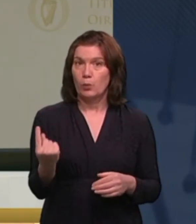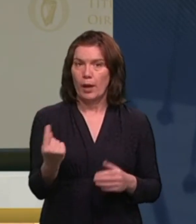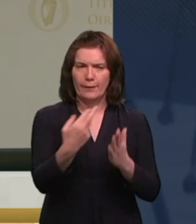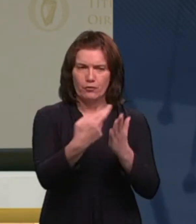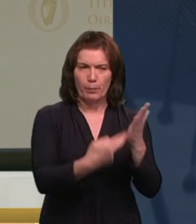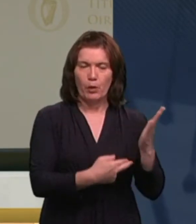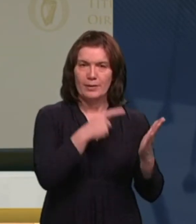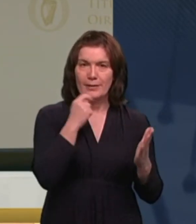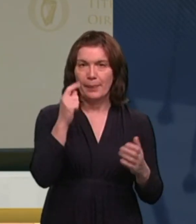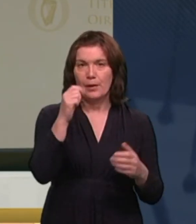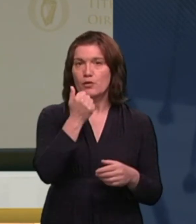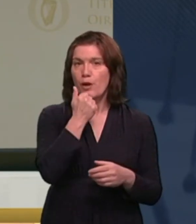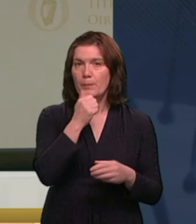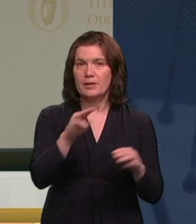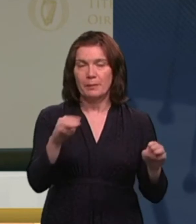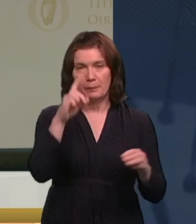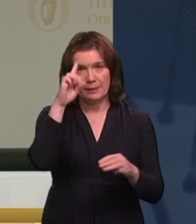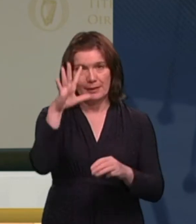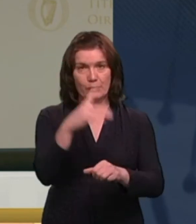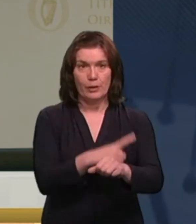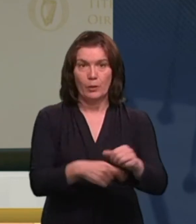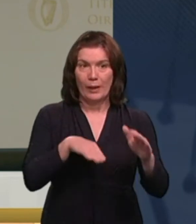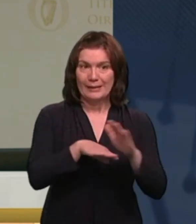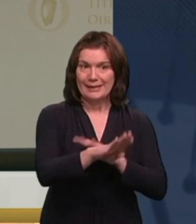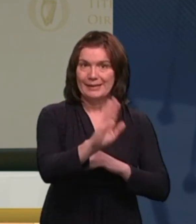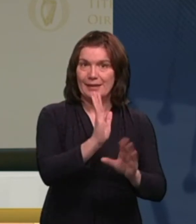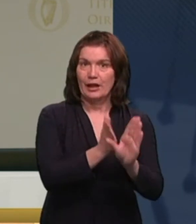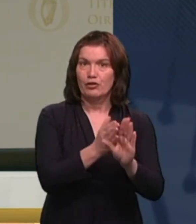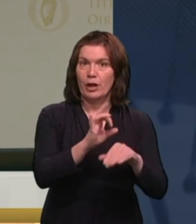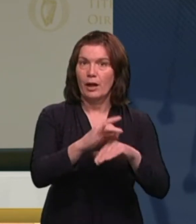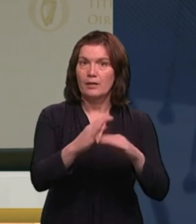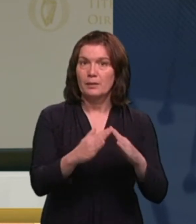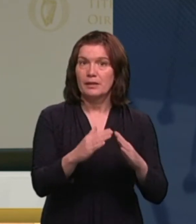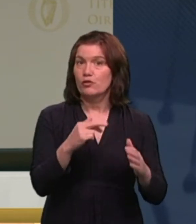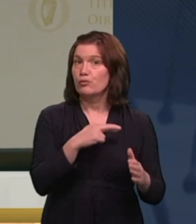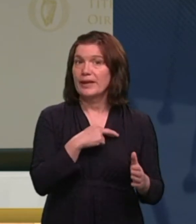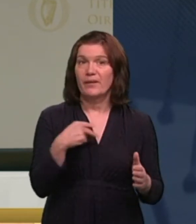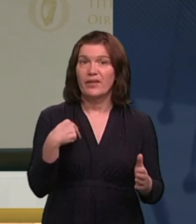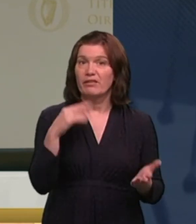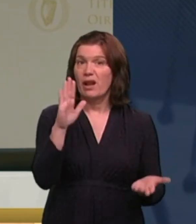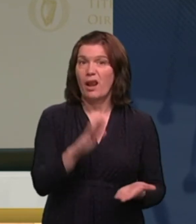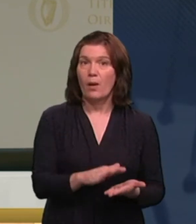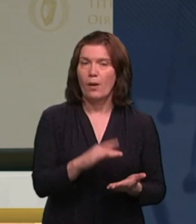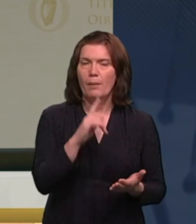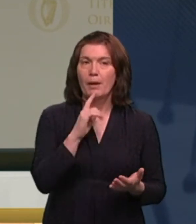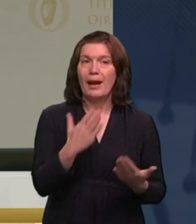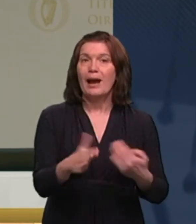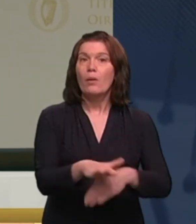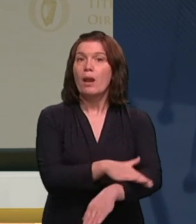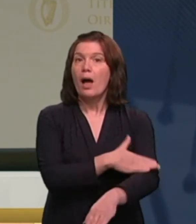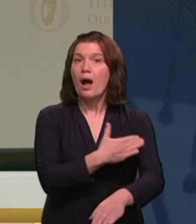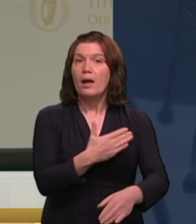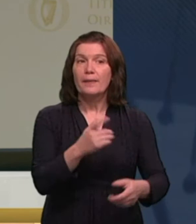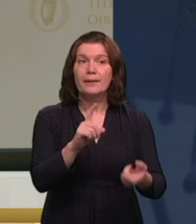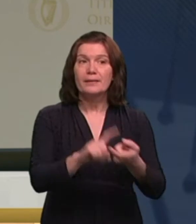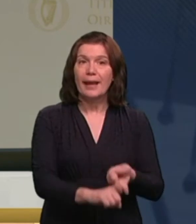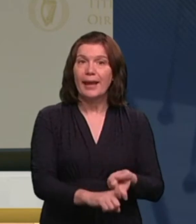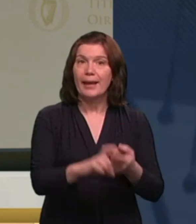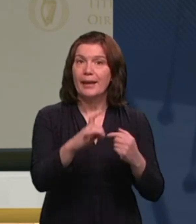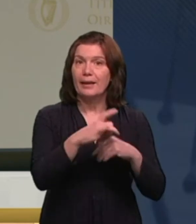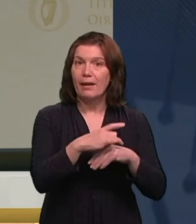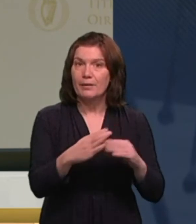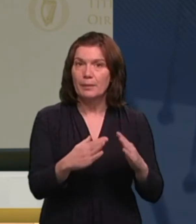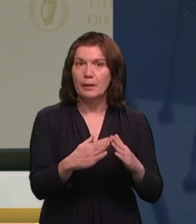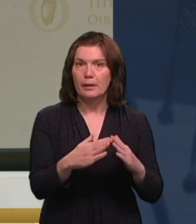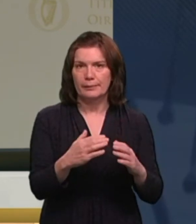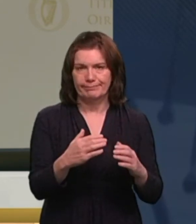people with intellectual disability admitted to psychiatric hospitals is actually very low. However, the length of time that they spend in hospital